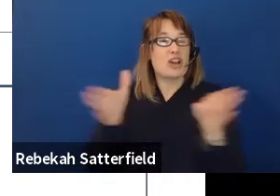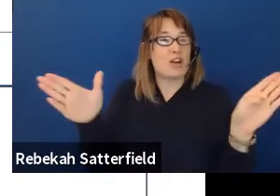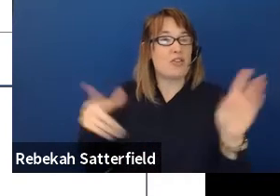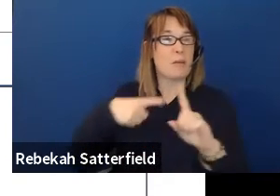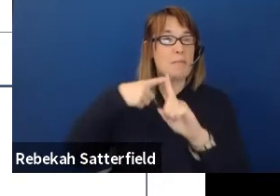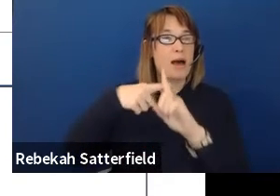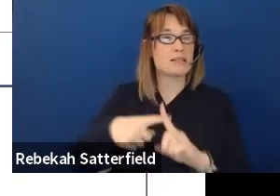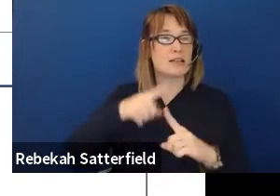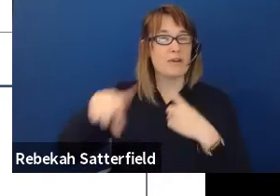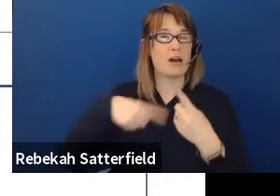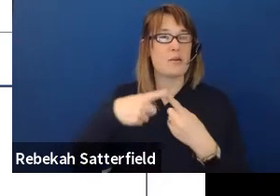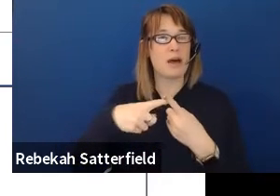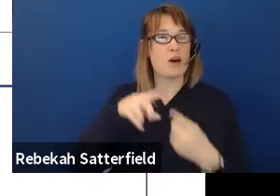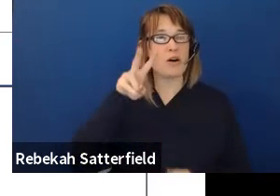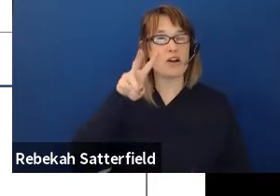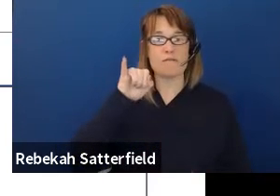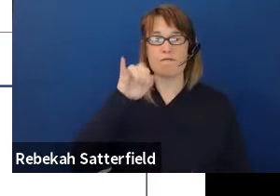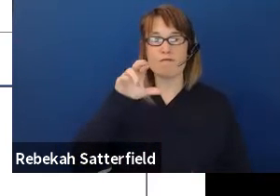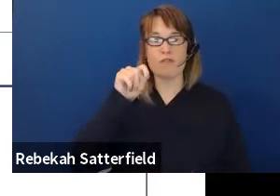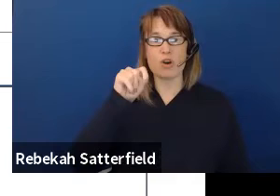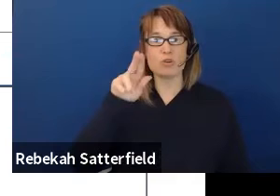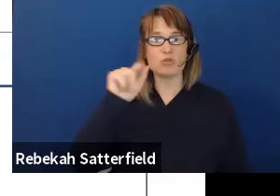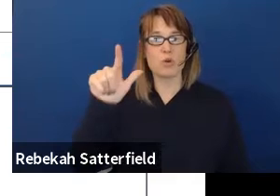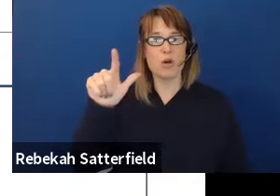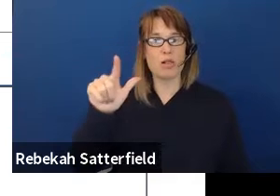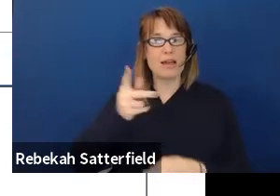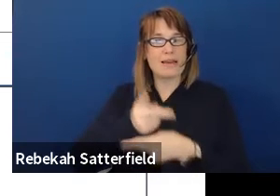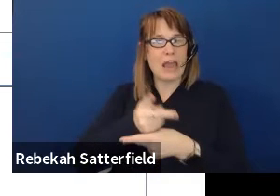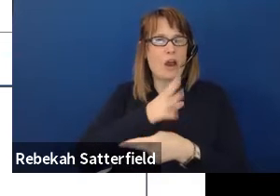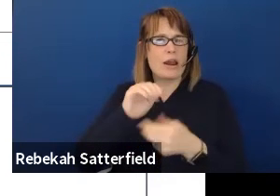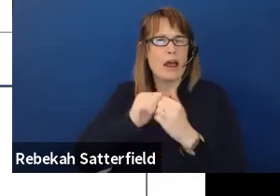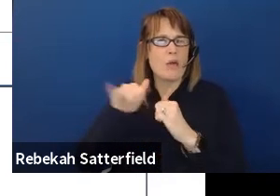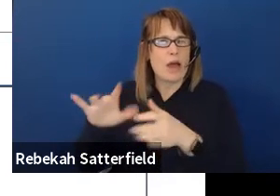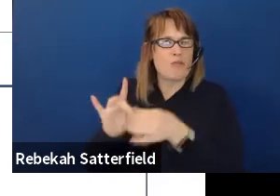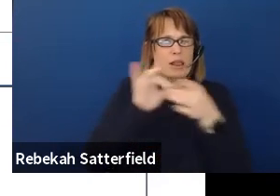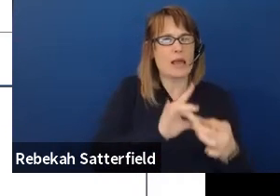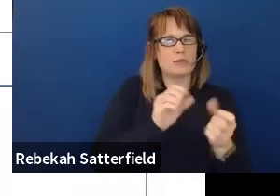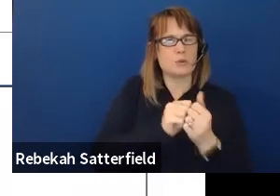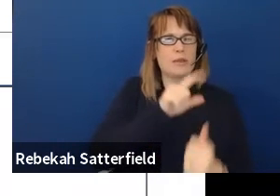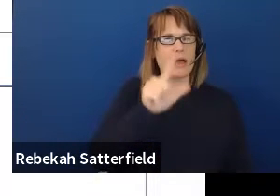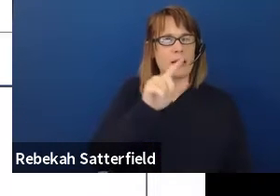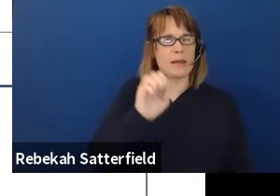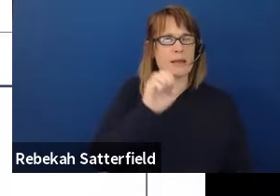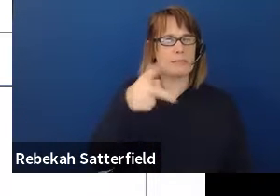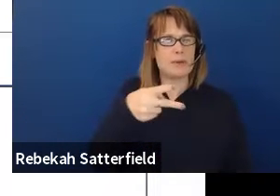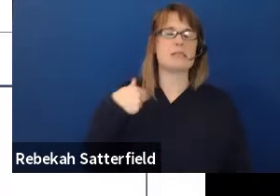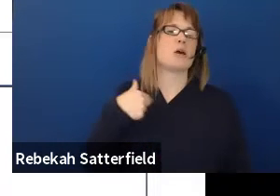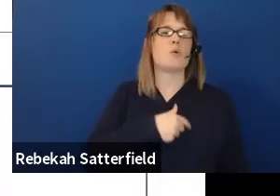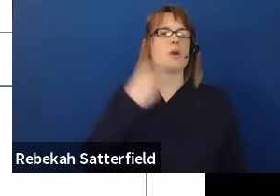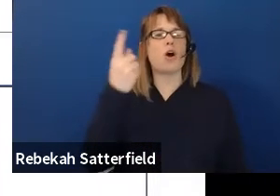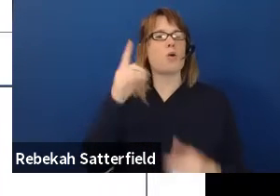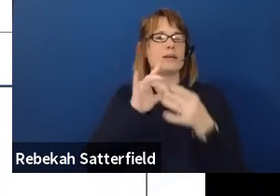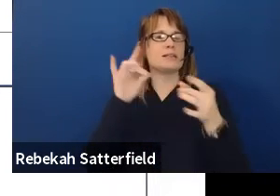of virtual care and then how it ties into LEP patients is that we always say that we never intended